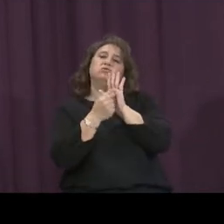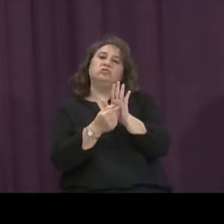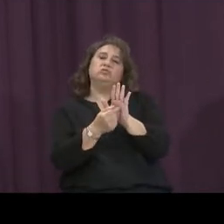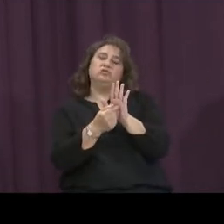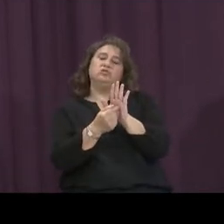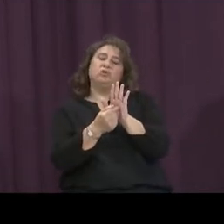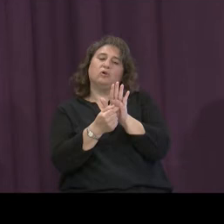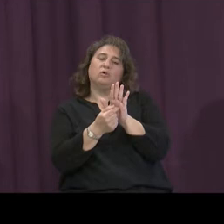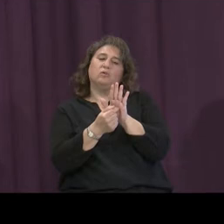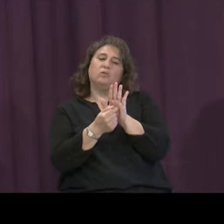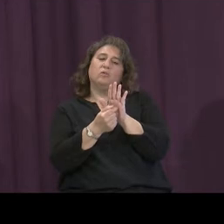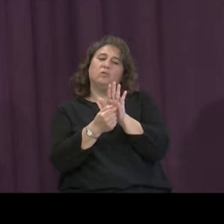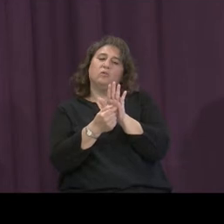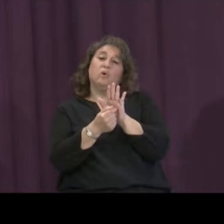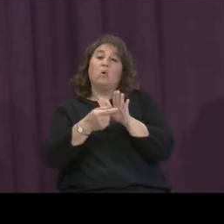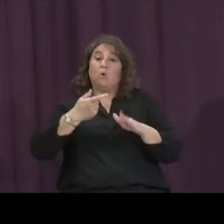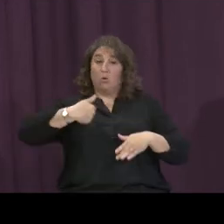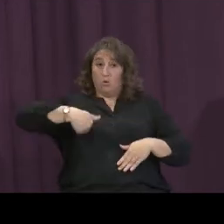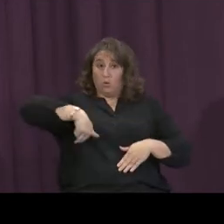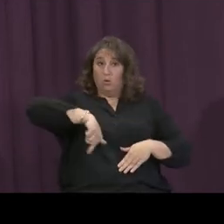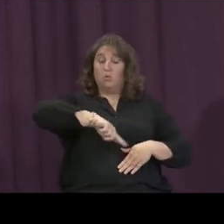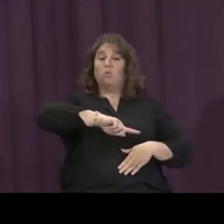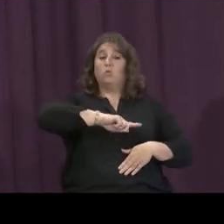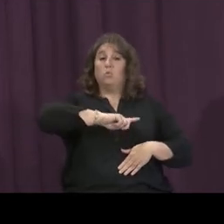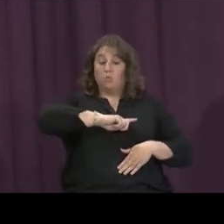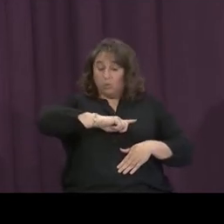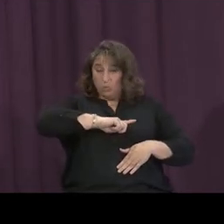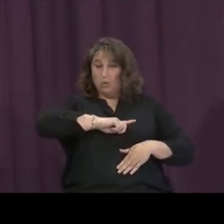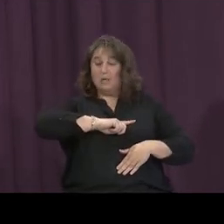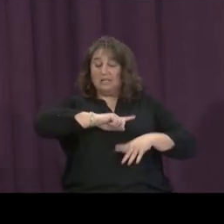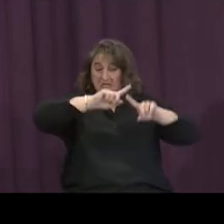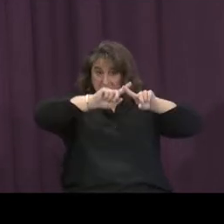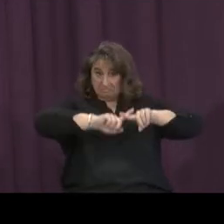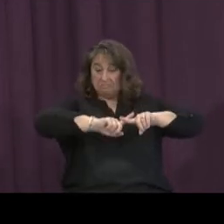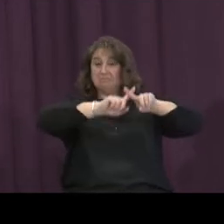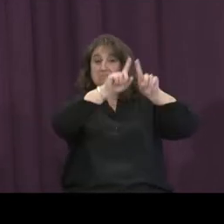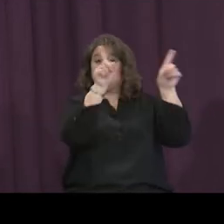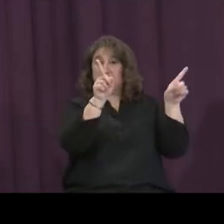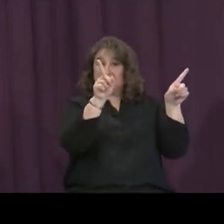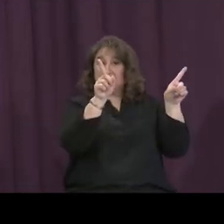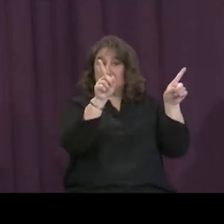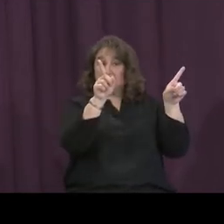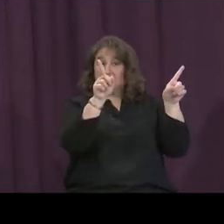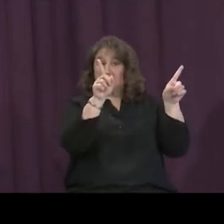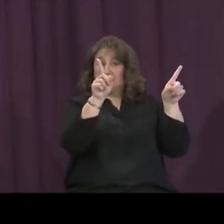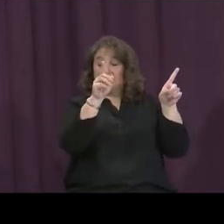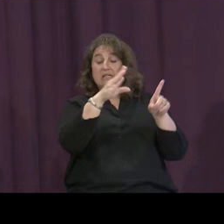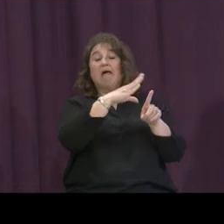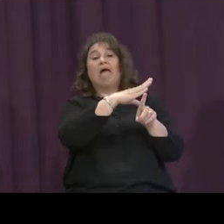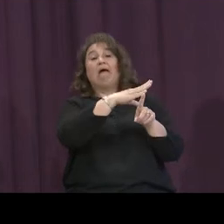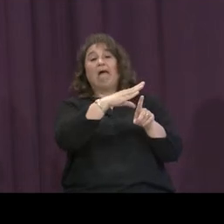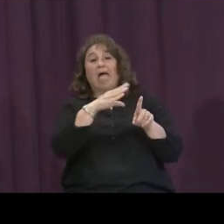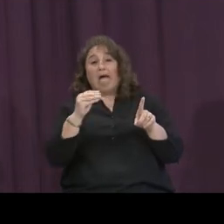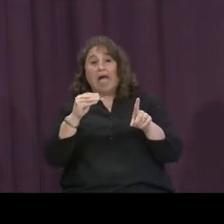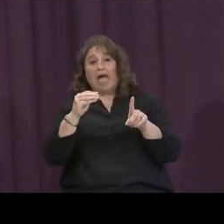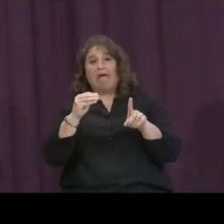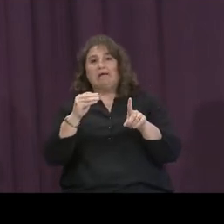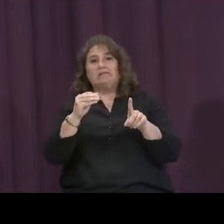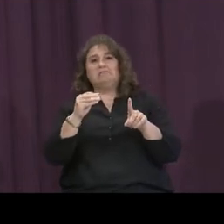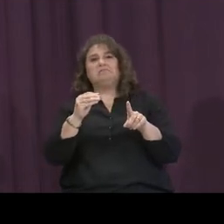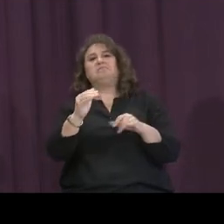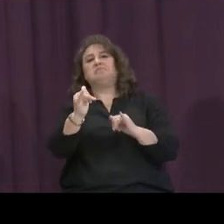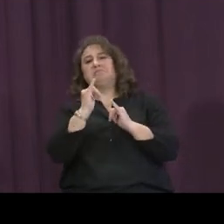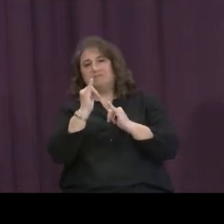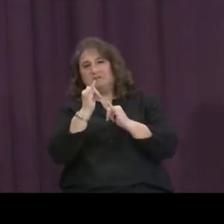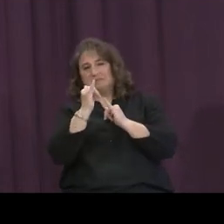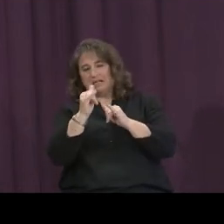we have different, so, such difference in, there's such difference in, in diversities amongst us, but